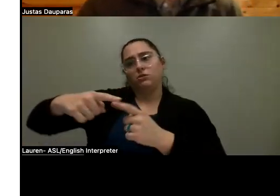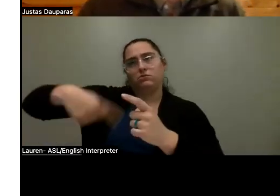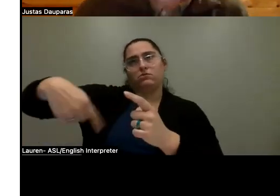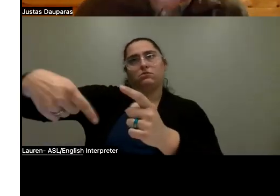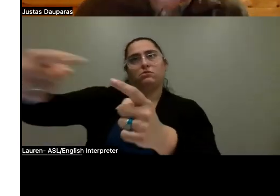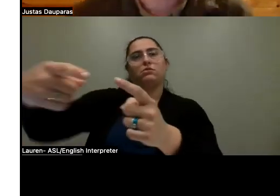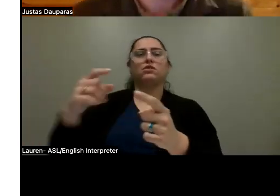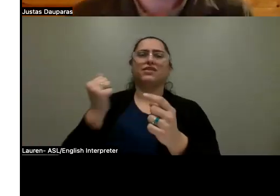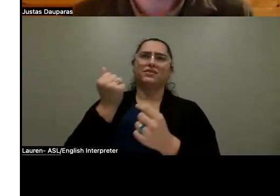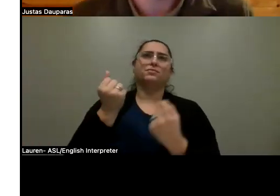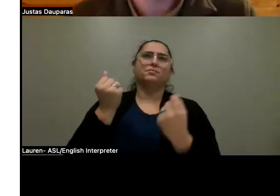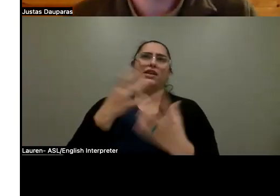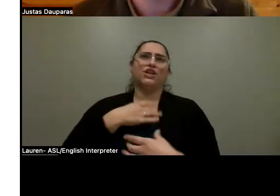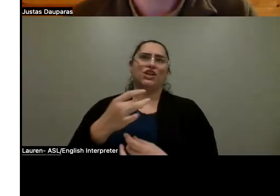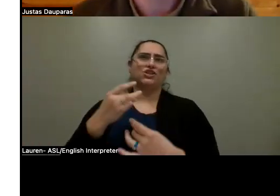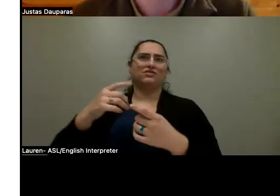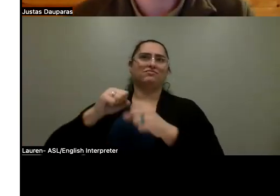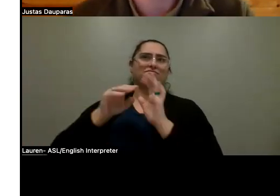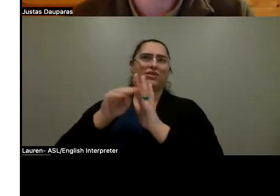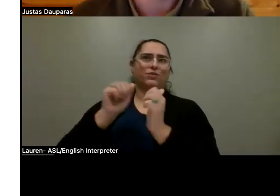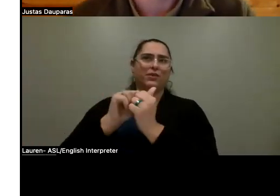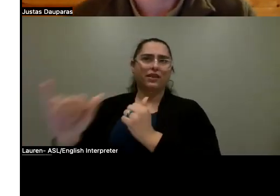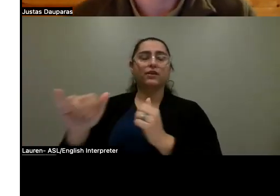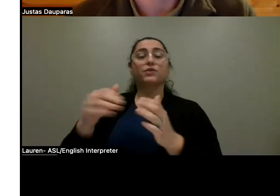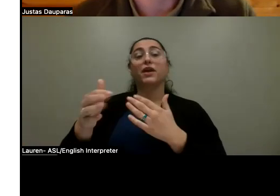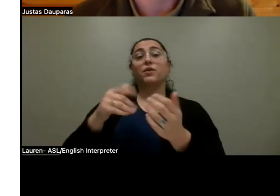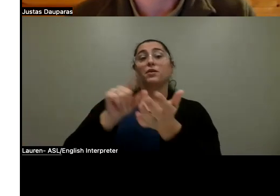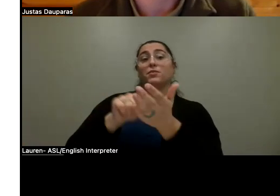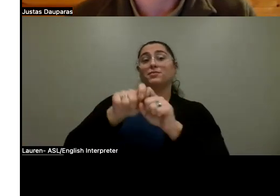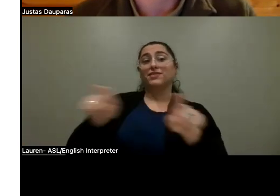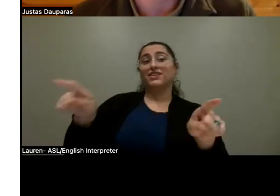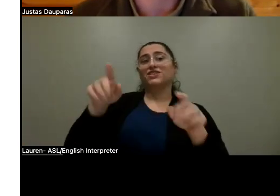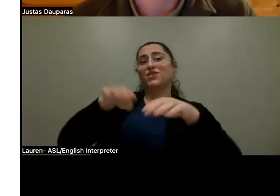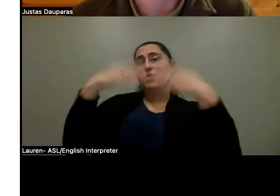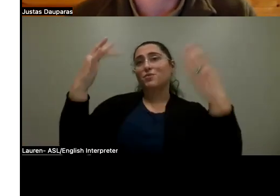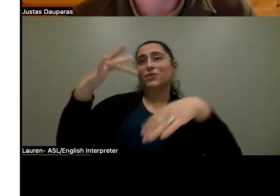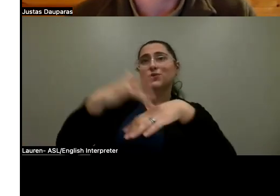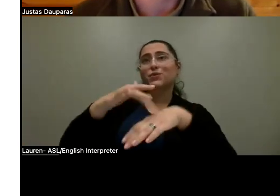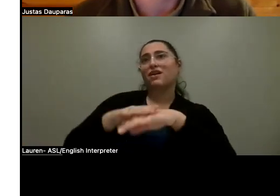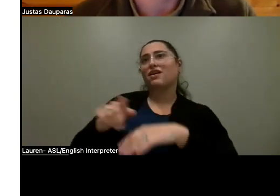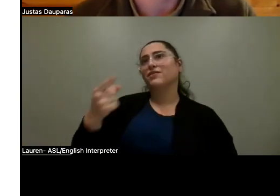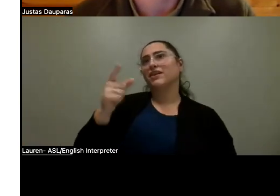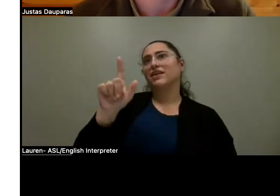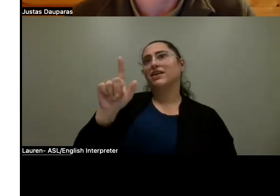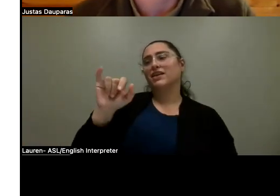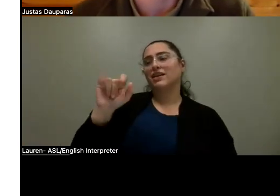with ProteinMPNN is available on the GitHub. It's open source. It's fast and lightweight.